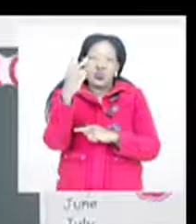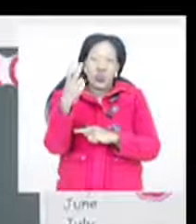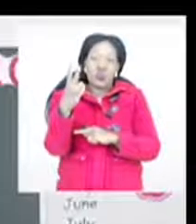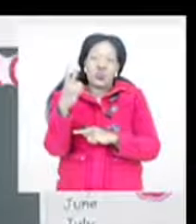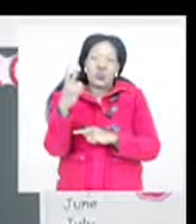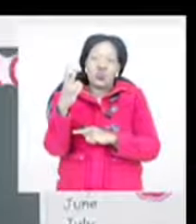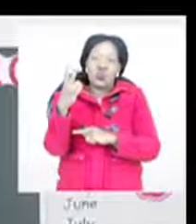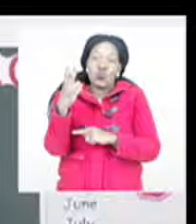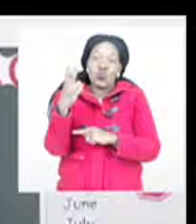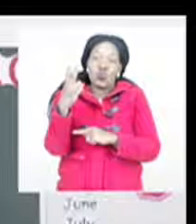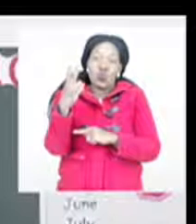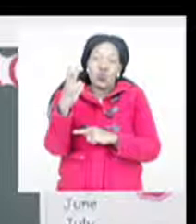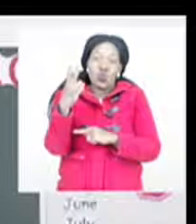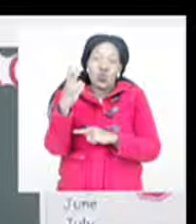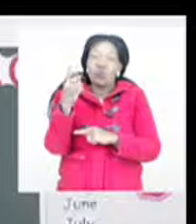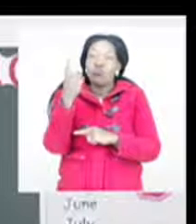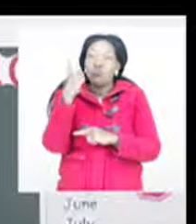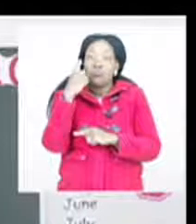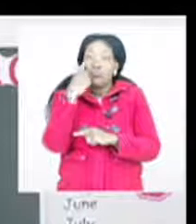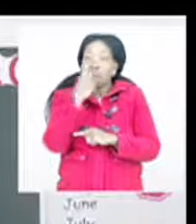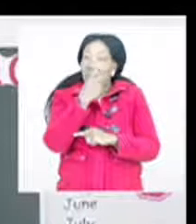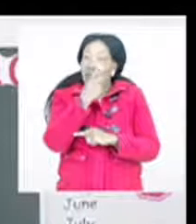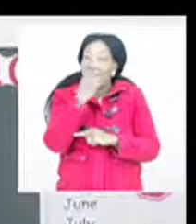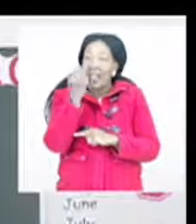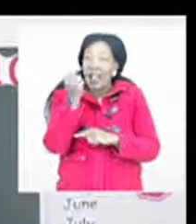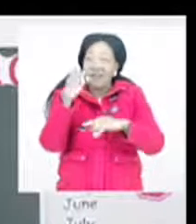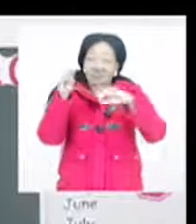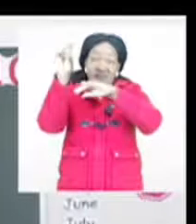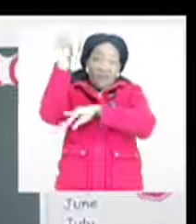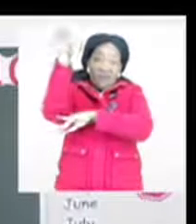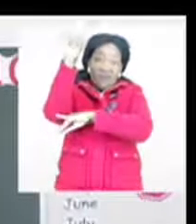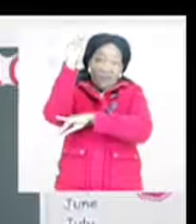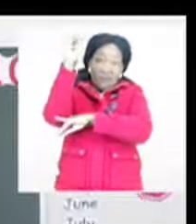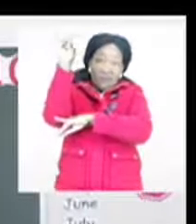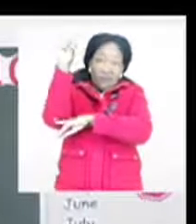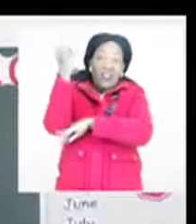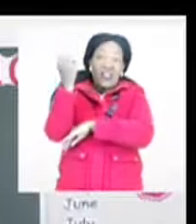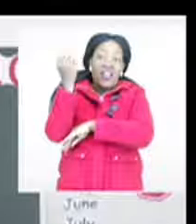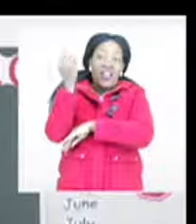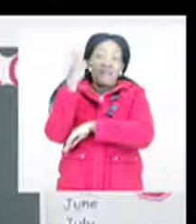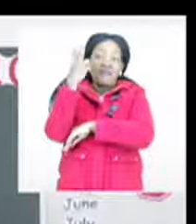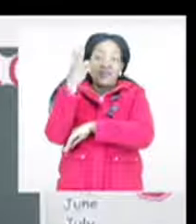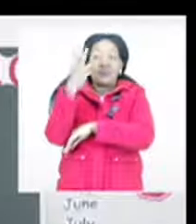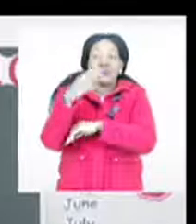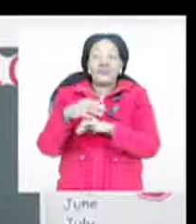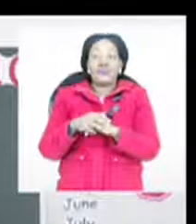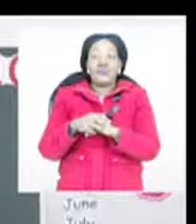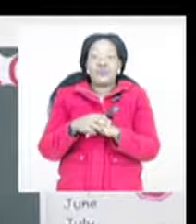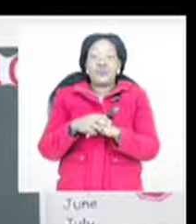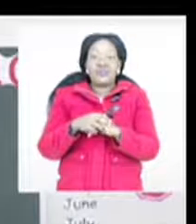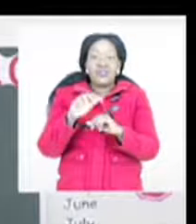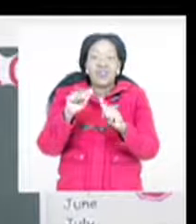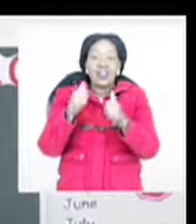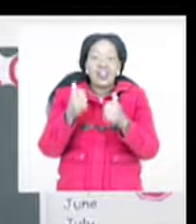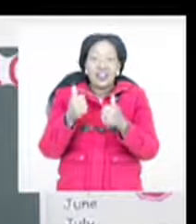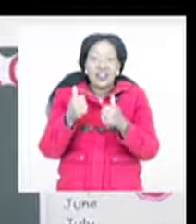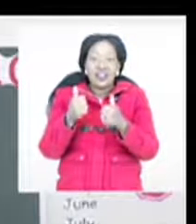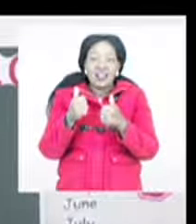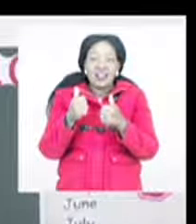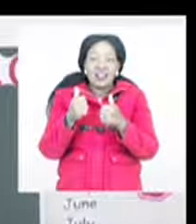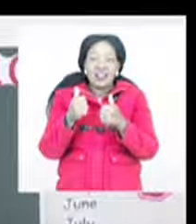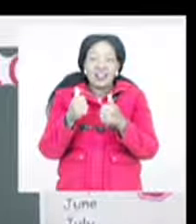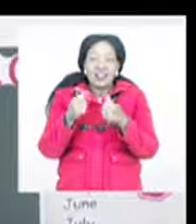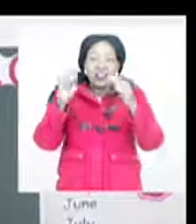2. 2 eyes for the circles. Let's look at another shape that we can find there.